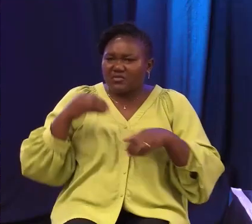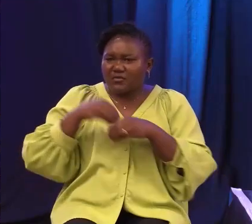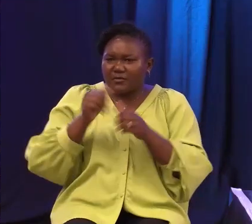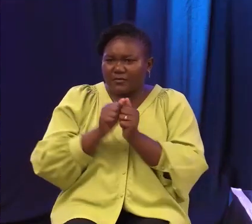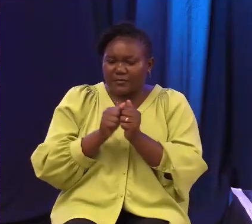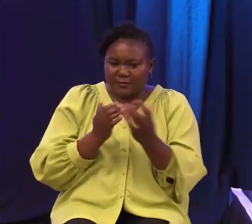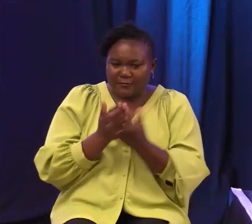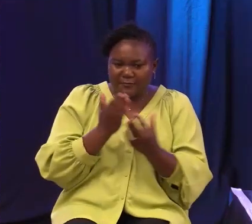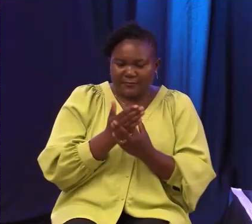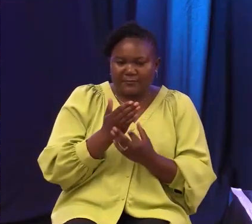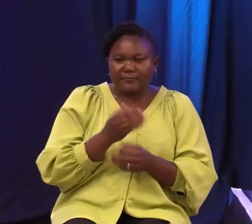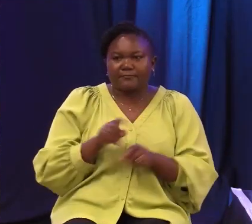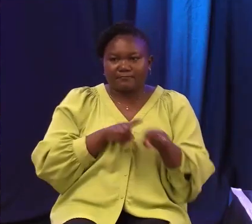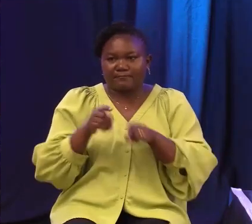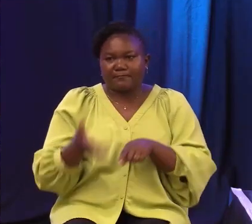entries.